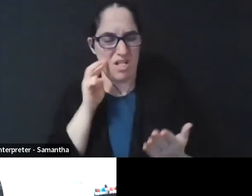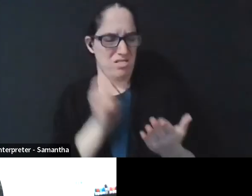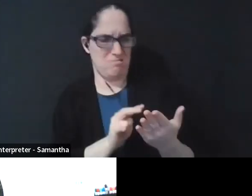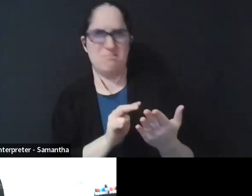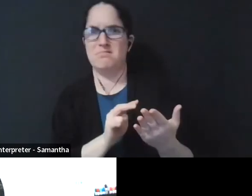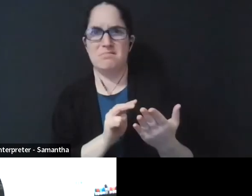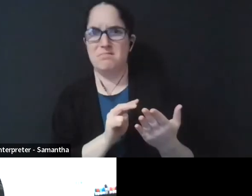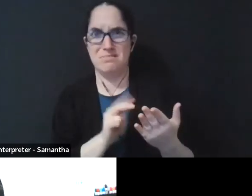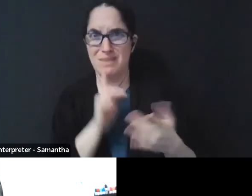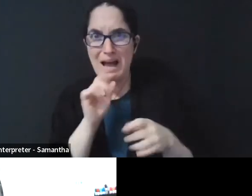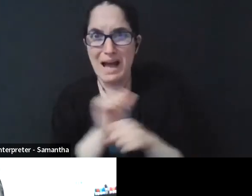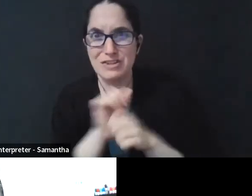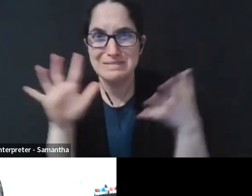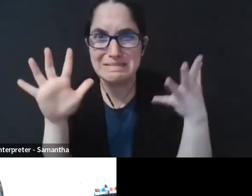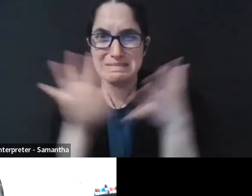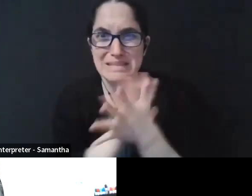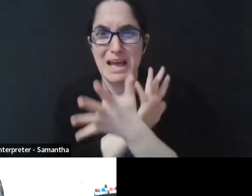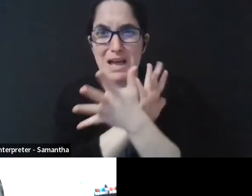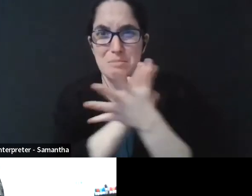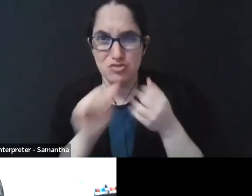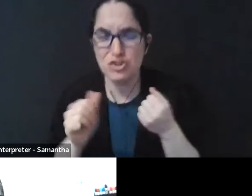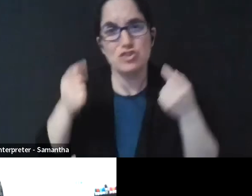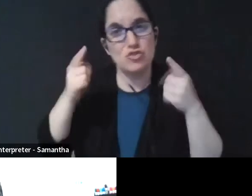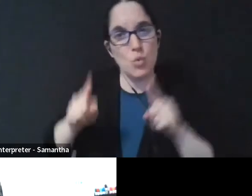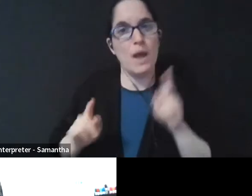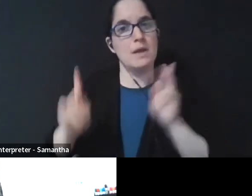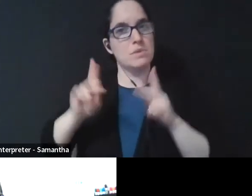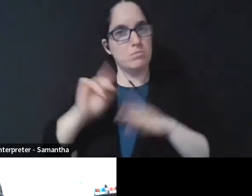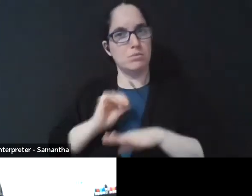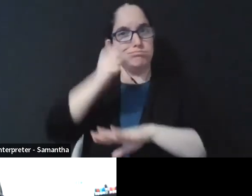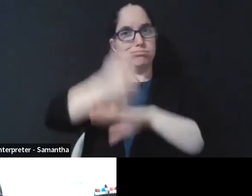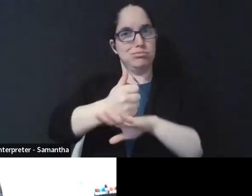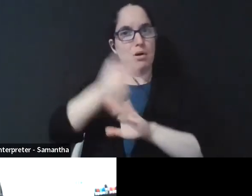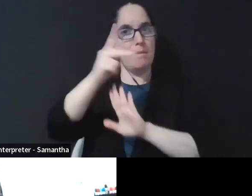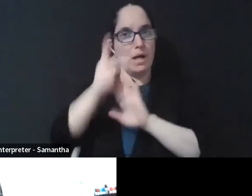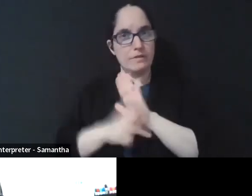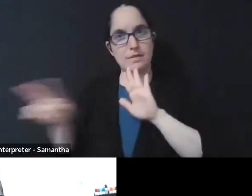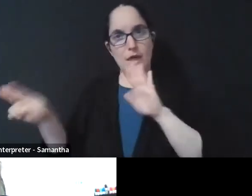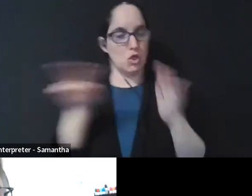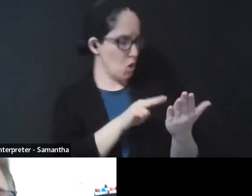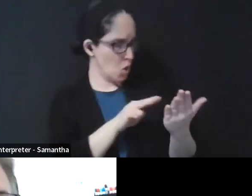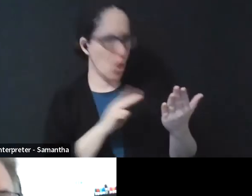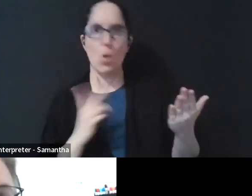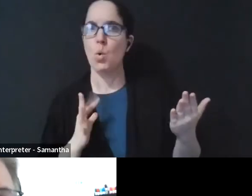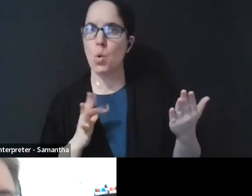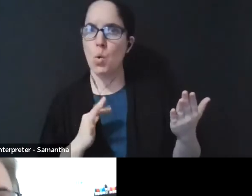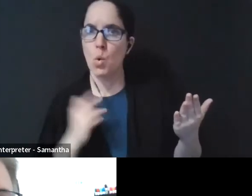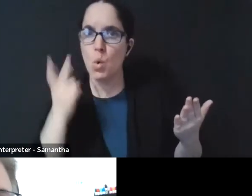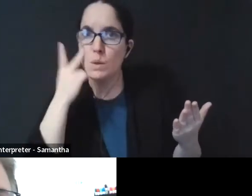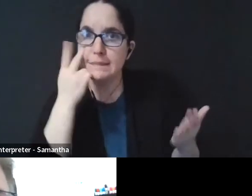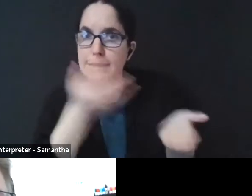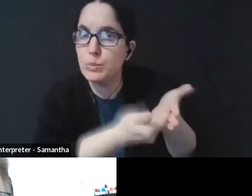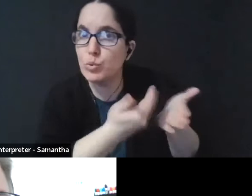into narratives for some policymakers. And so they'll like grab those papers and hang them up as, see, the researcher